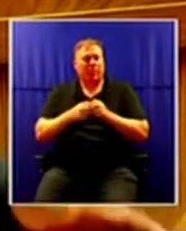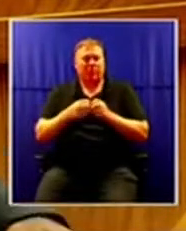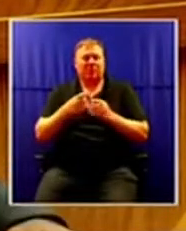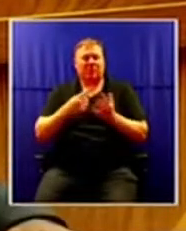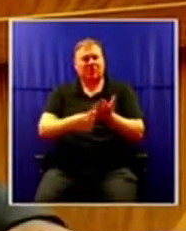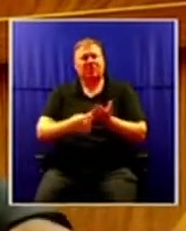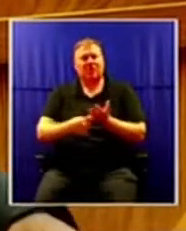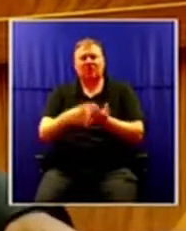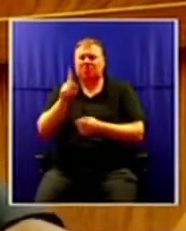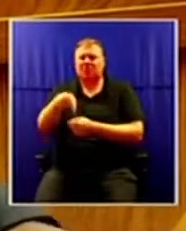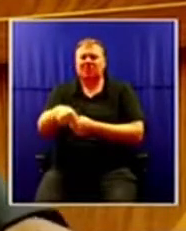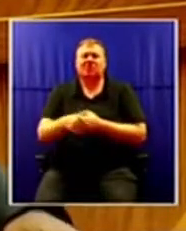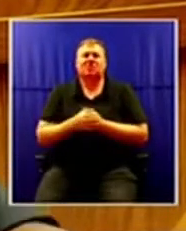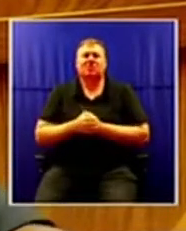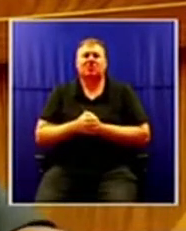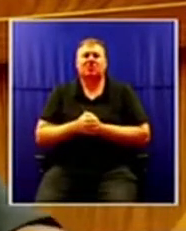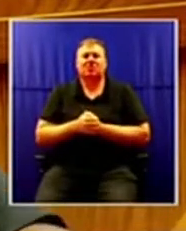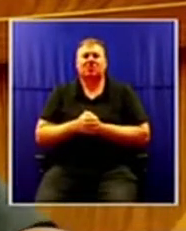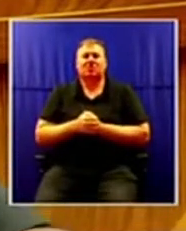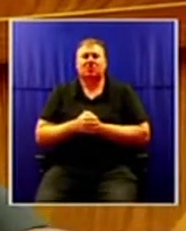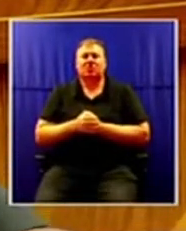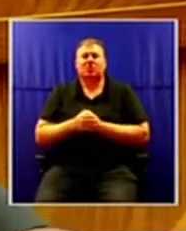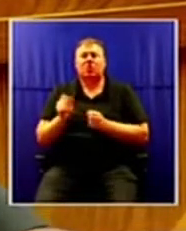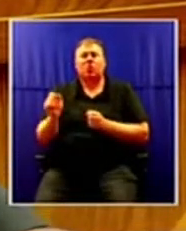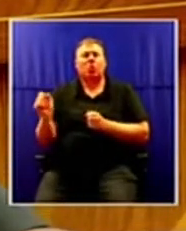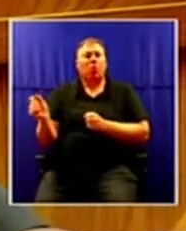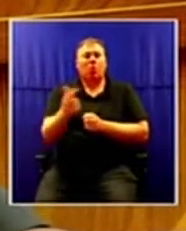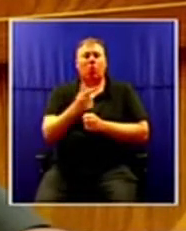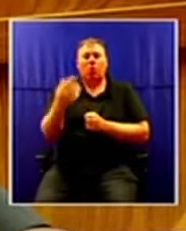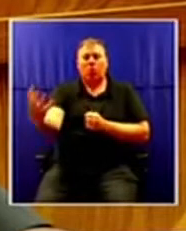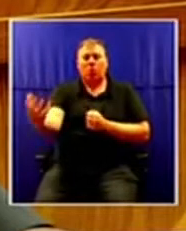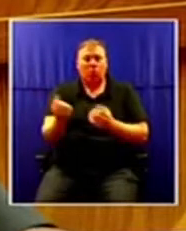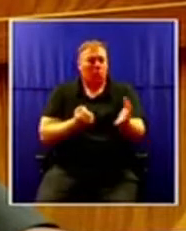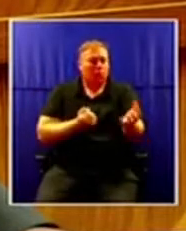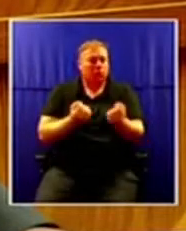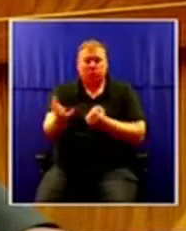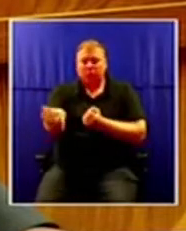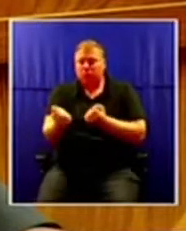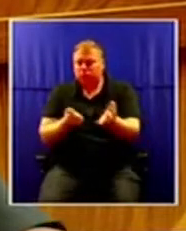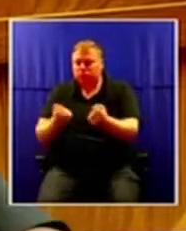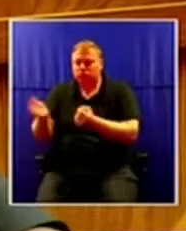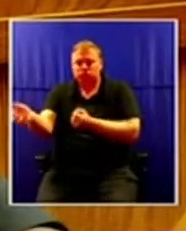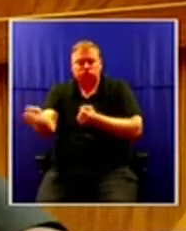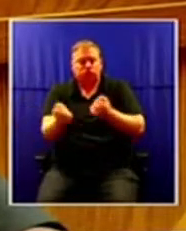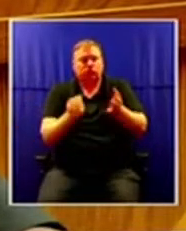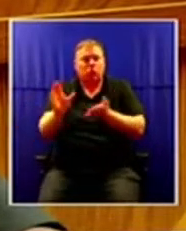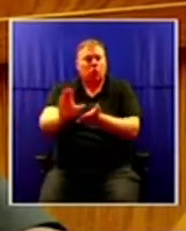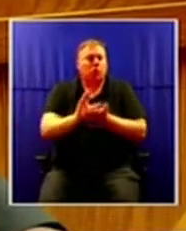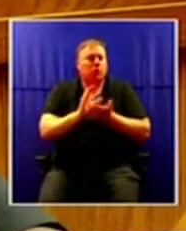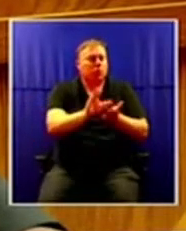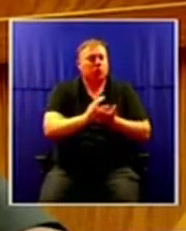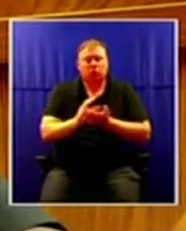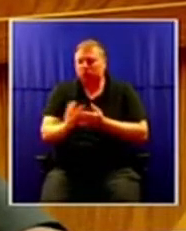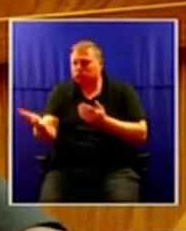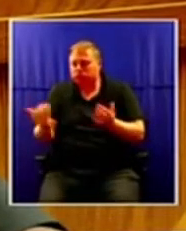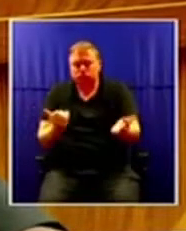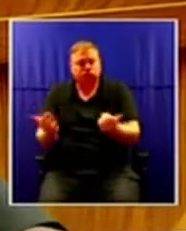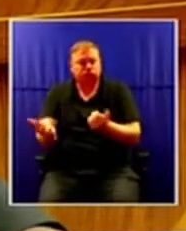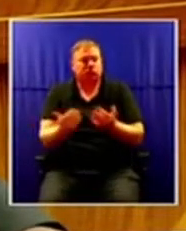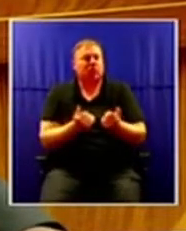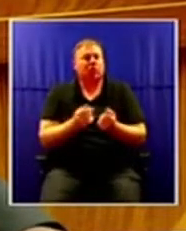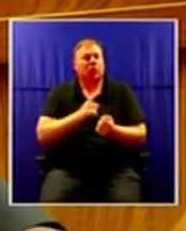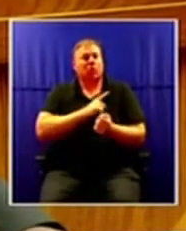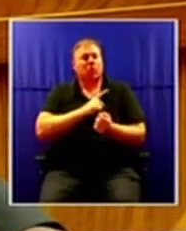We take all these contributions, as I said, seriously, because in the end, they